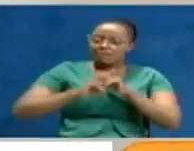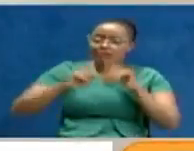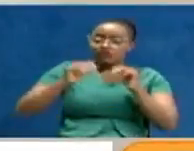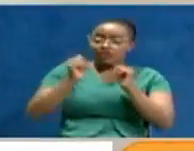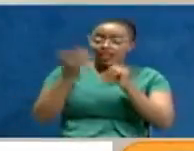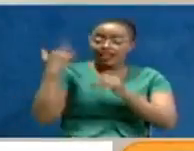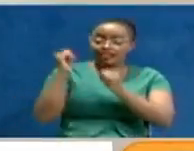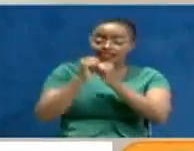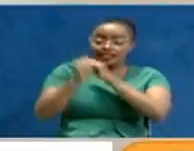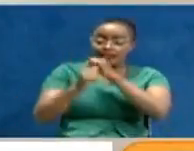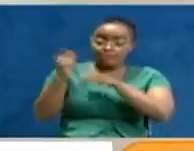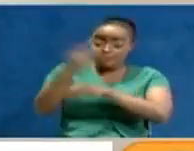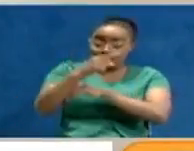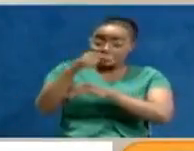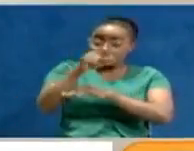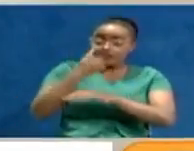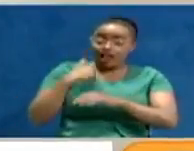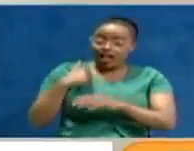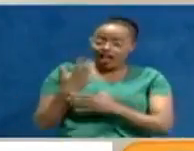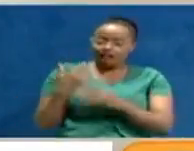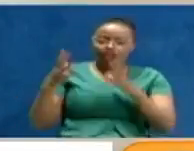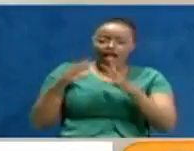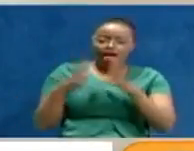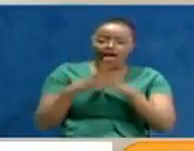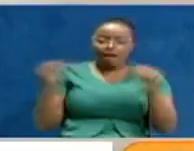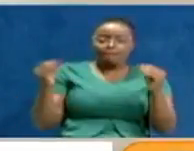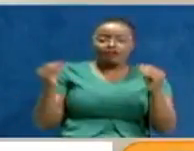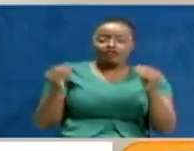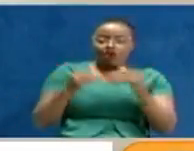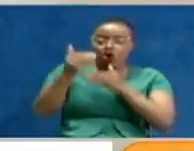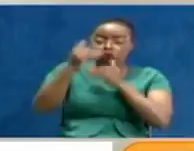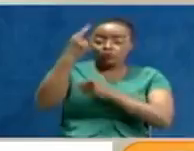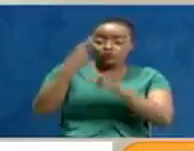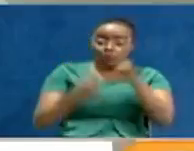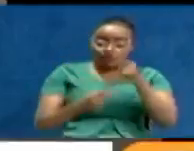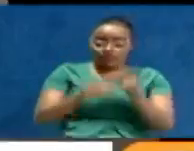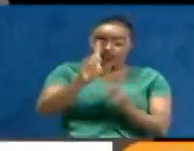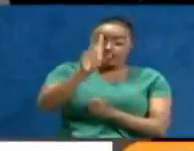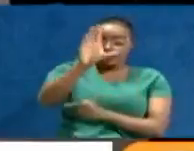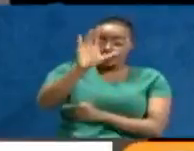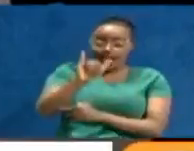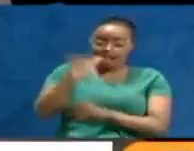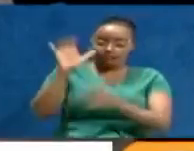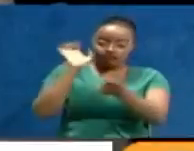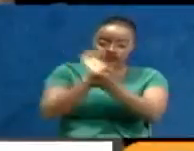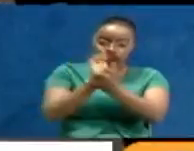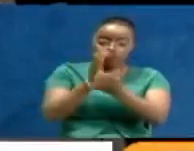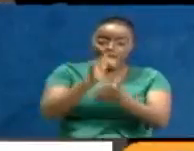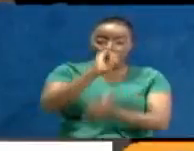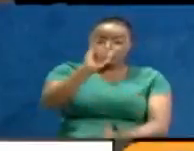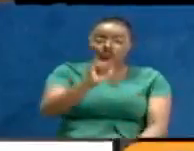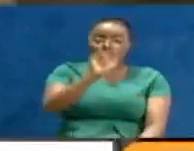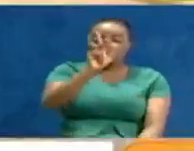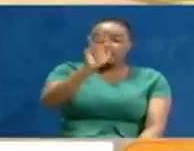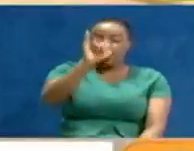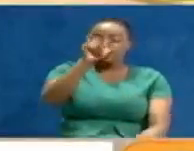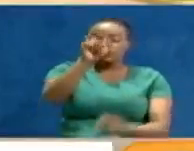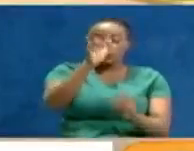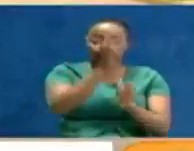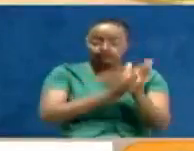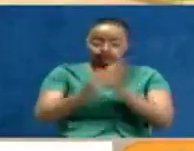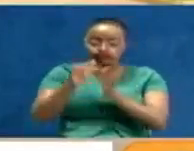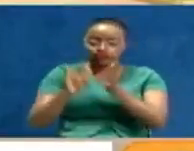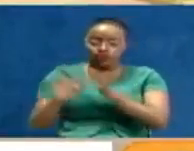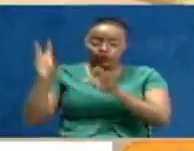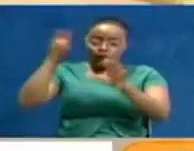months. And after having been on the run for nearly a year, detectives arrested him at the Jomo Kenyatta International Airport as he prepared